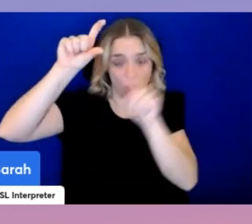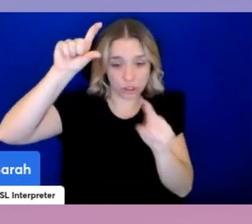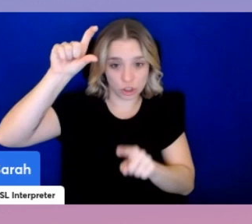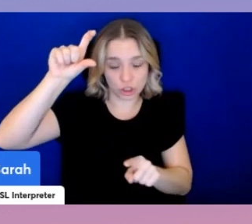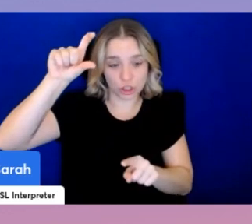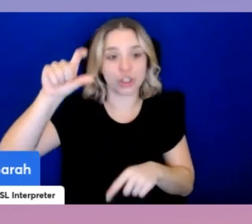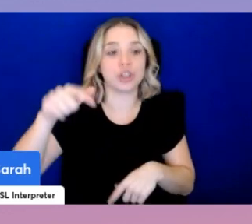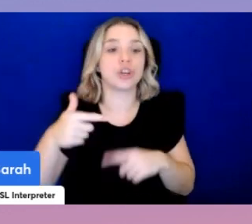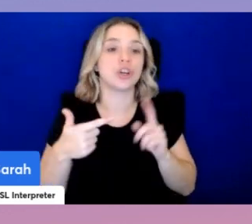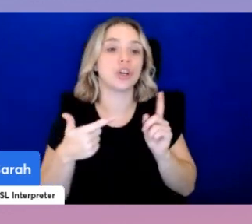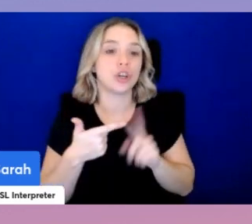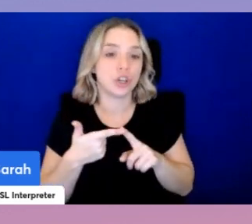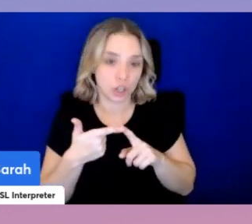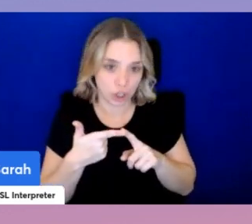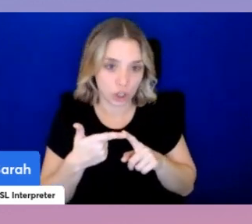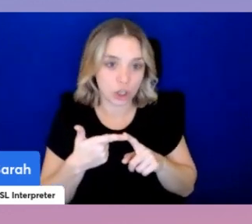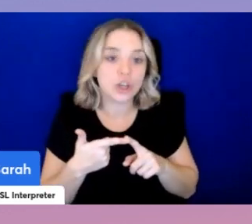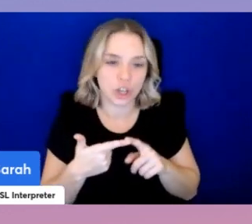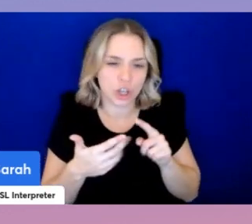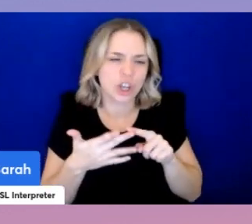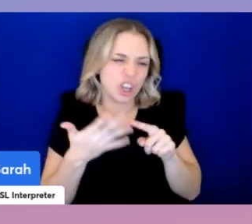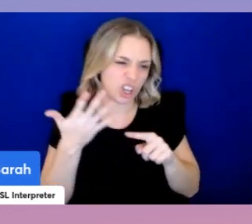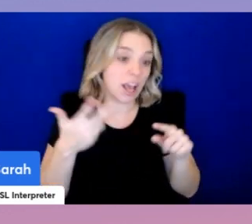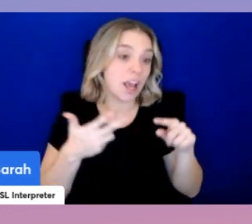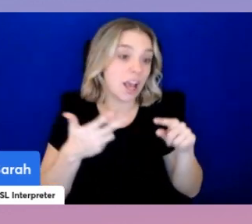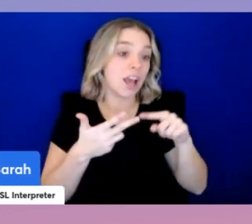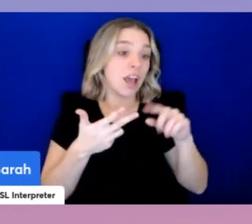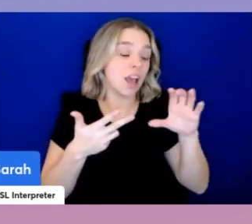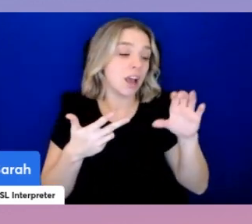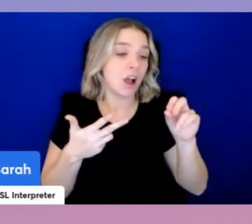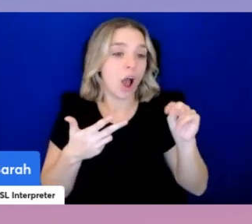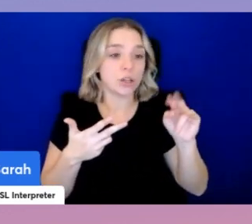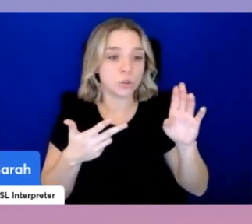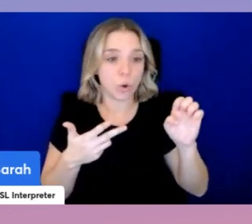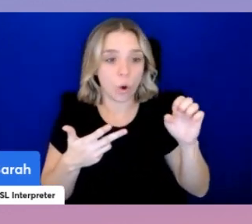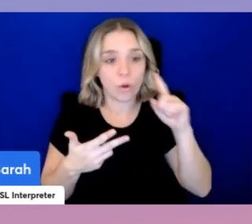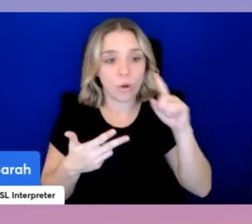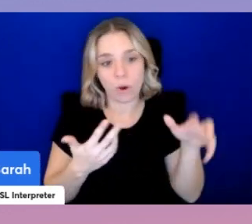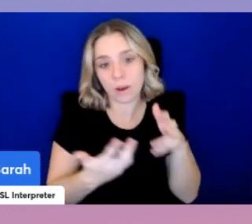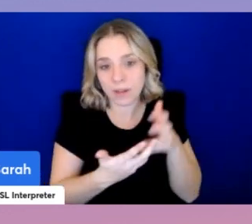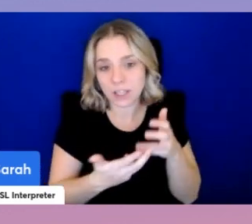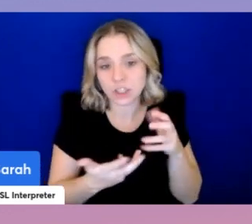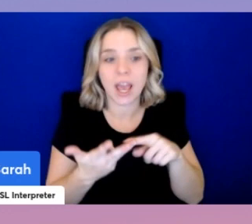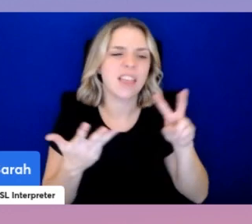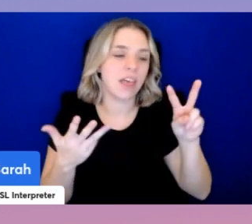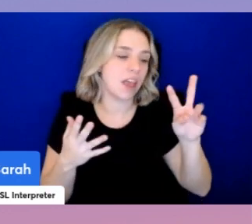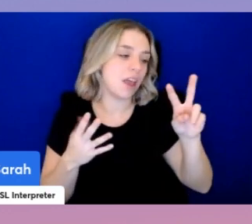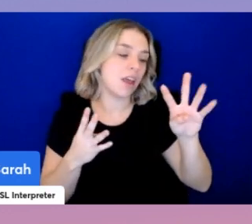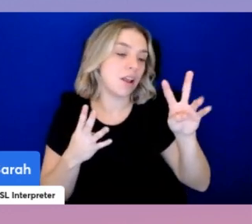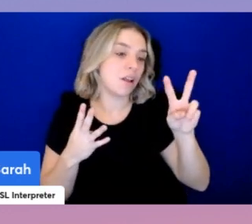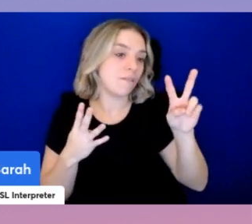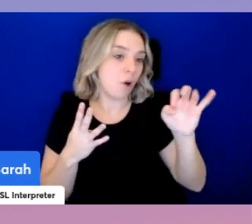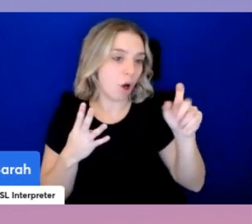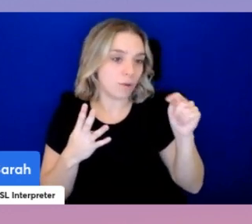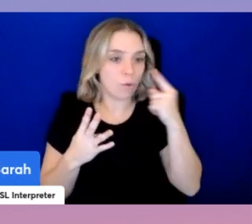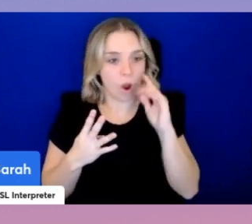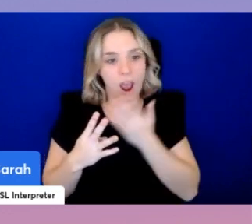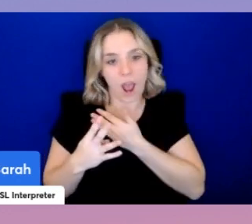container orchestrator, and Consul as internal network communication, and Vault as our secret manager.